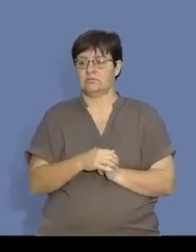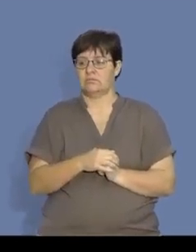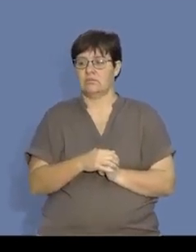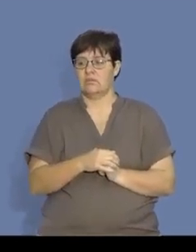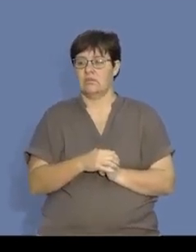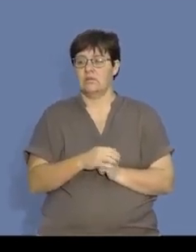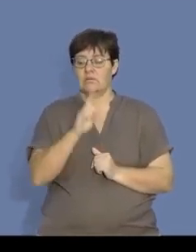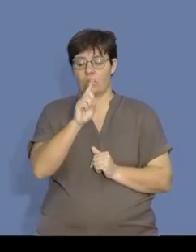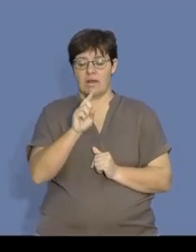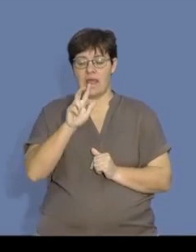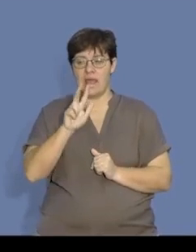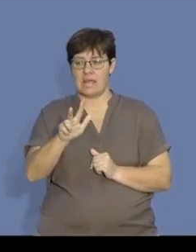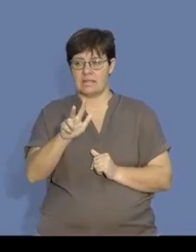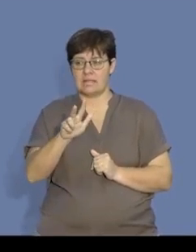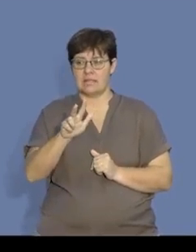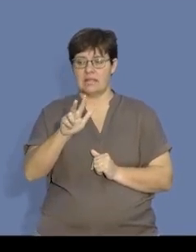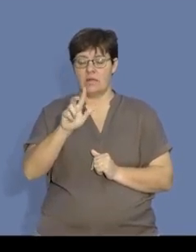as